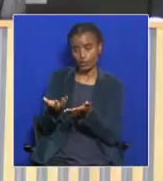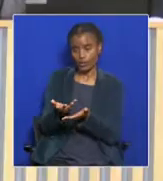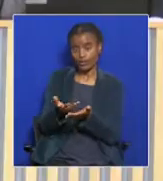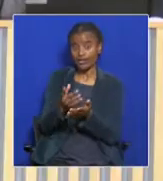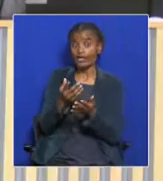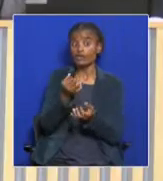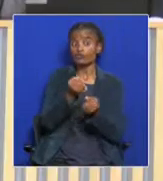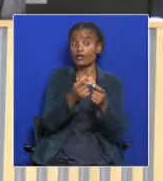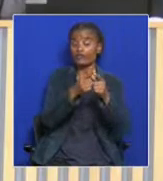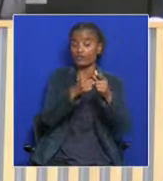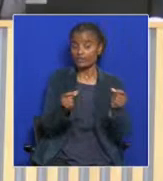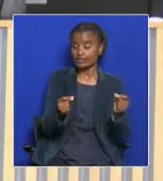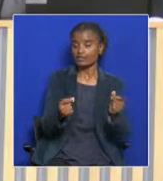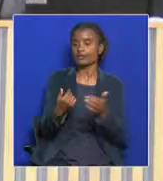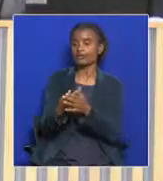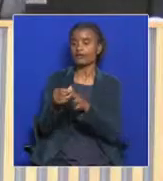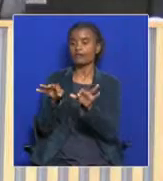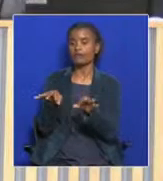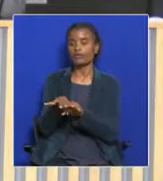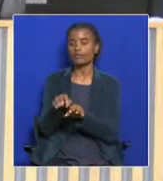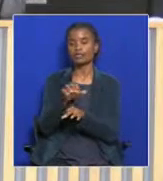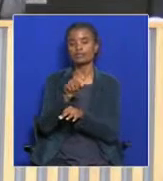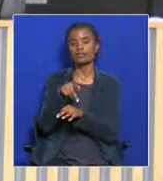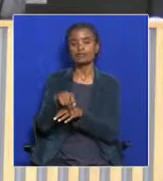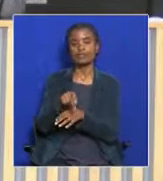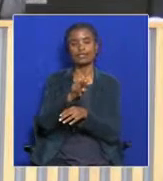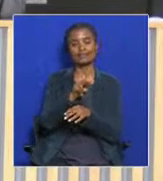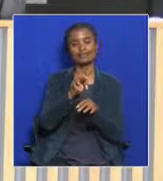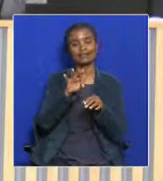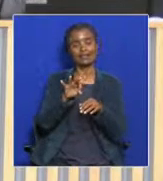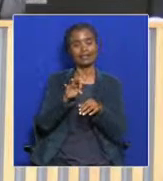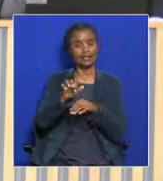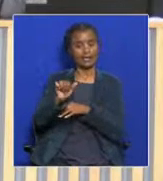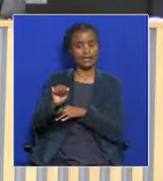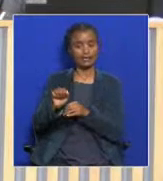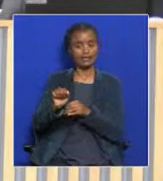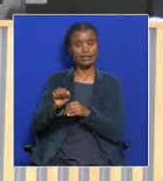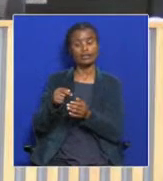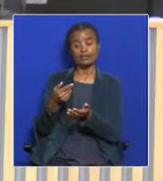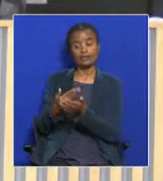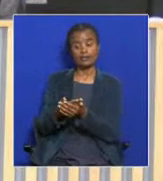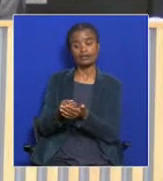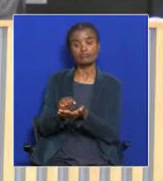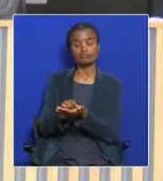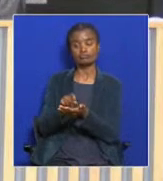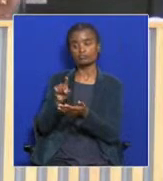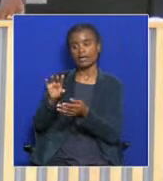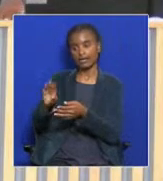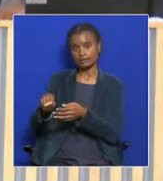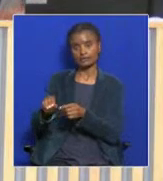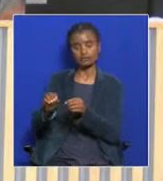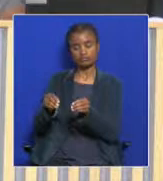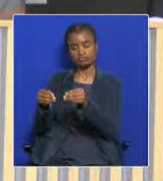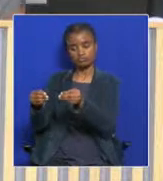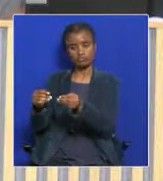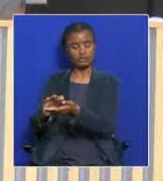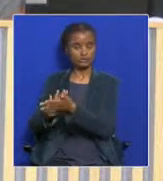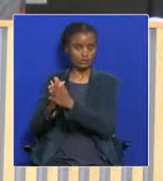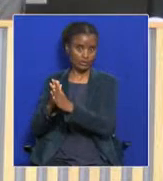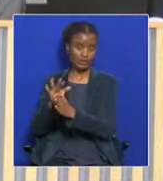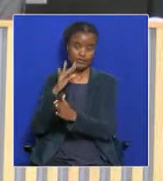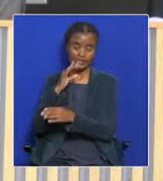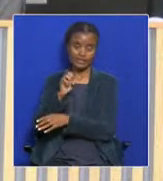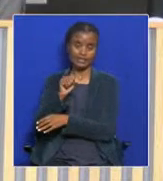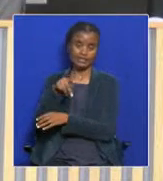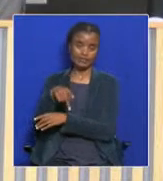to destroy. You give them the result of your trial, all of that, and you ask them to destroy. That's a SAP 83A. That's in a normal